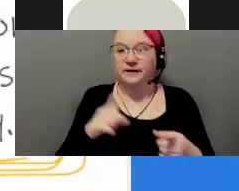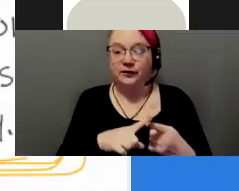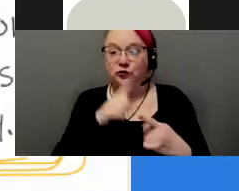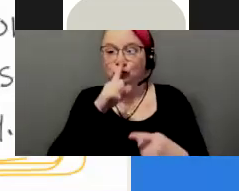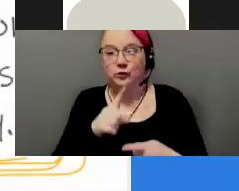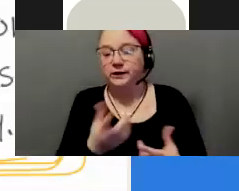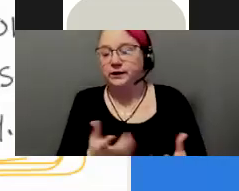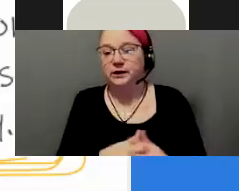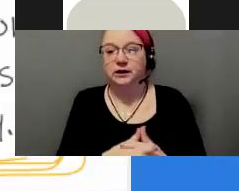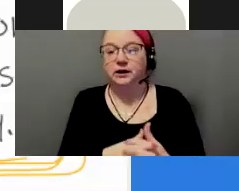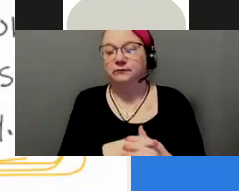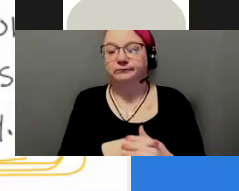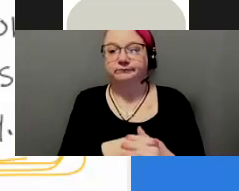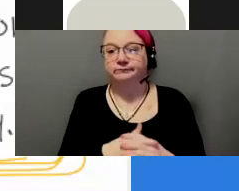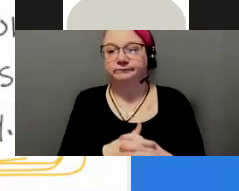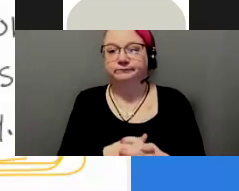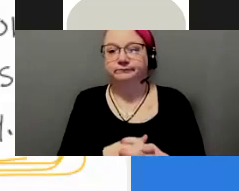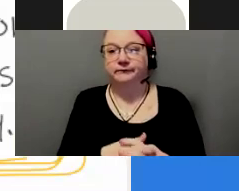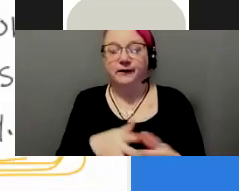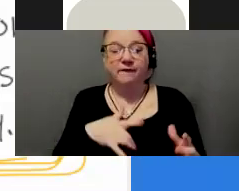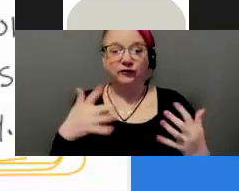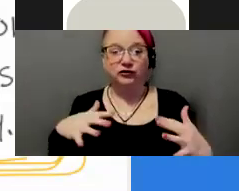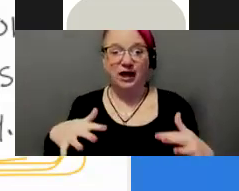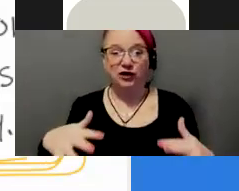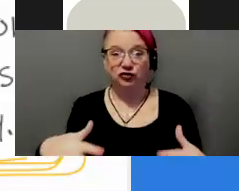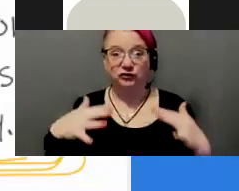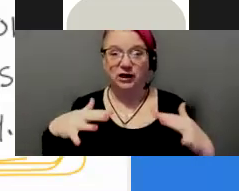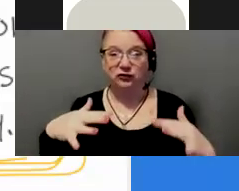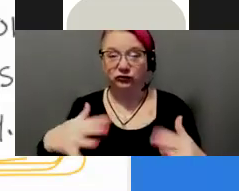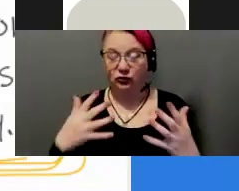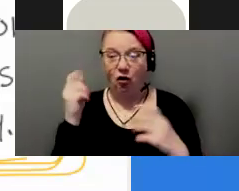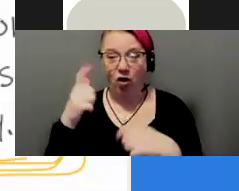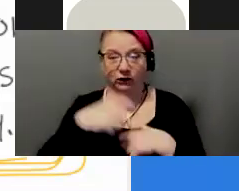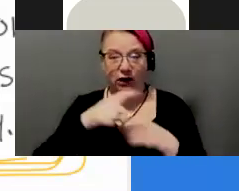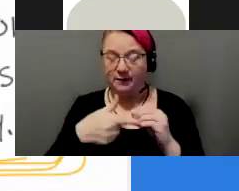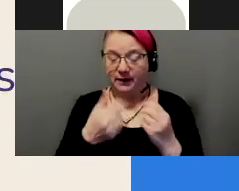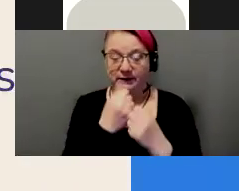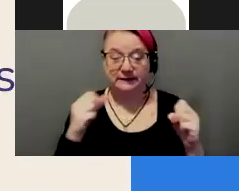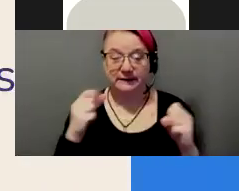really or feel very anxious about the safety of children.